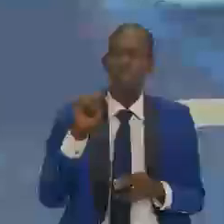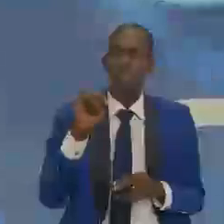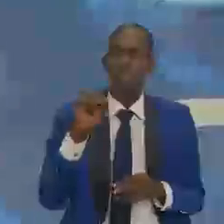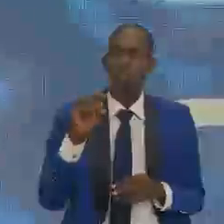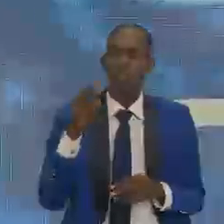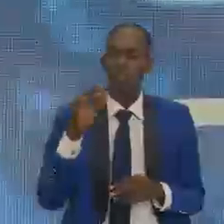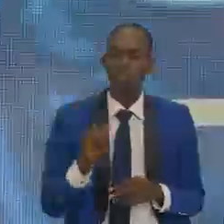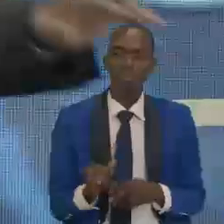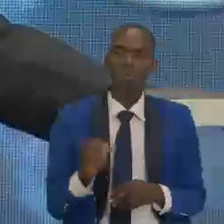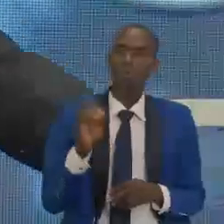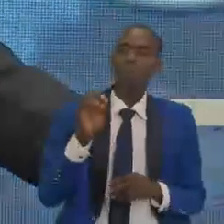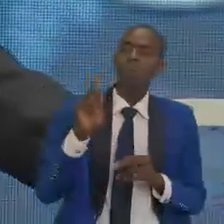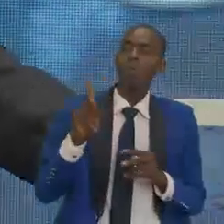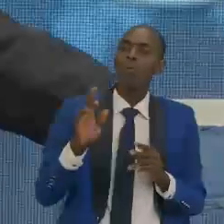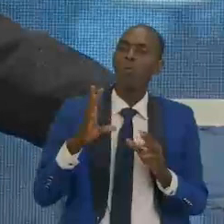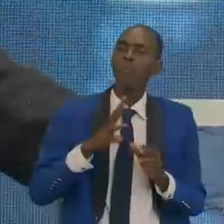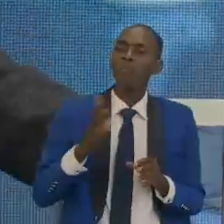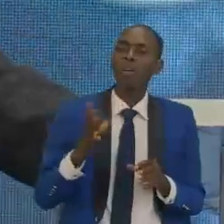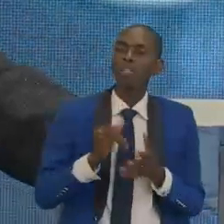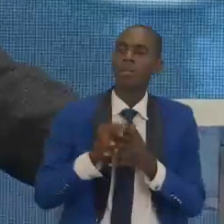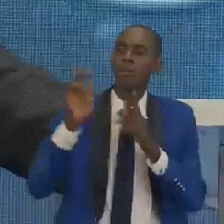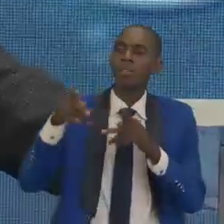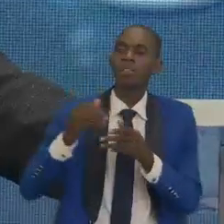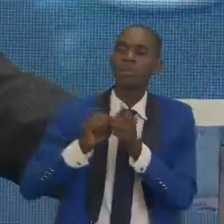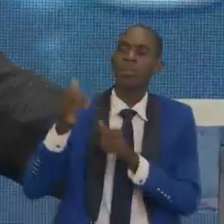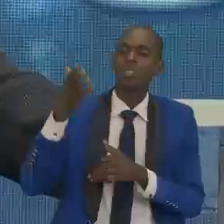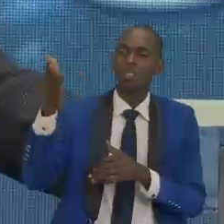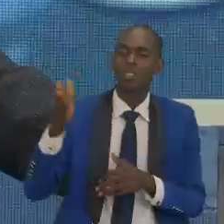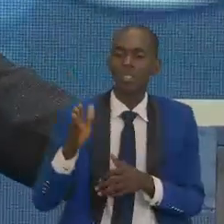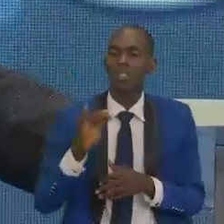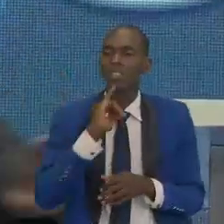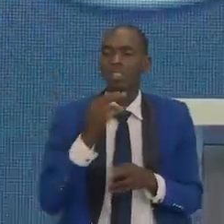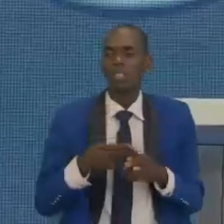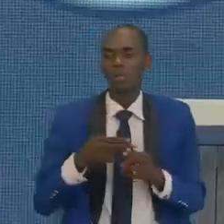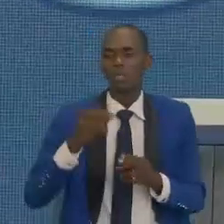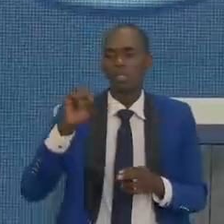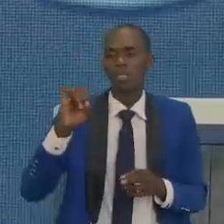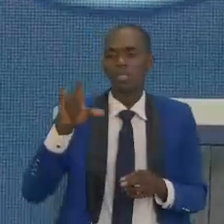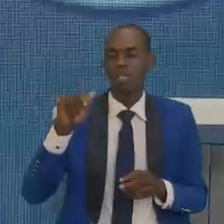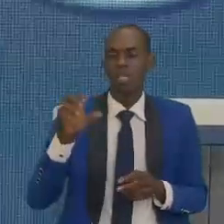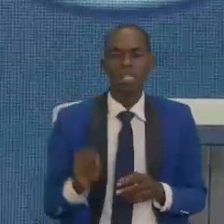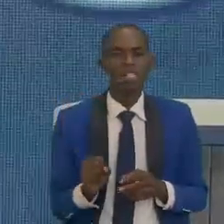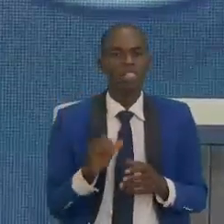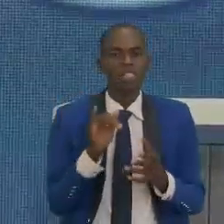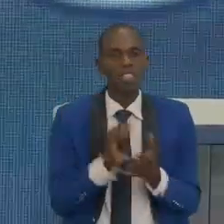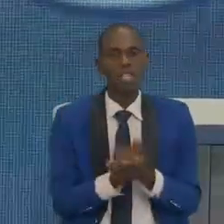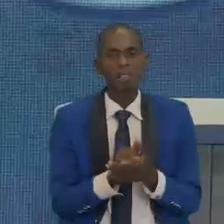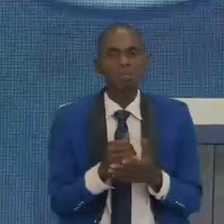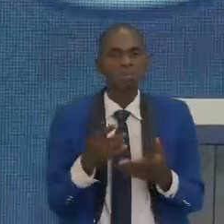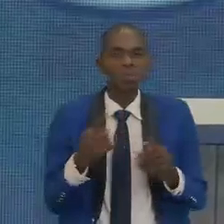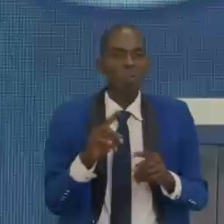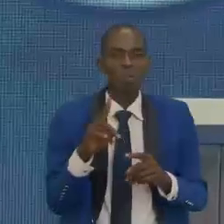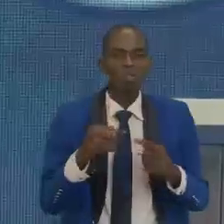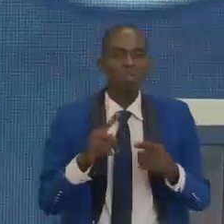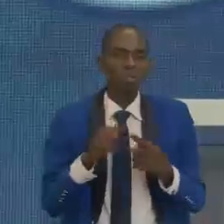That's Silas talking there. That's Titus talking there. No.